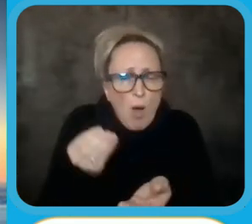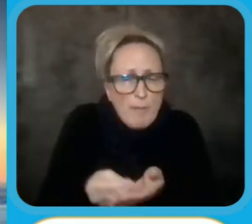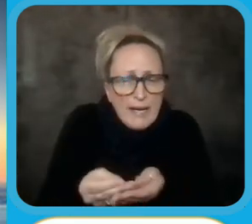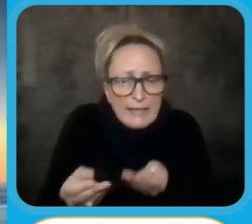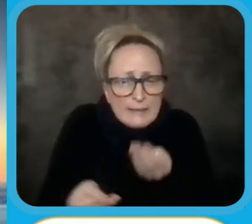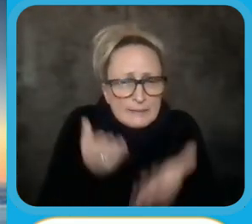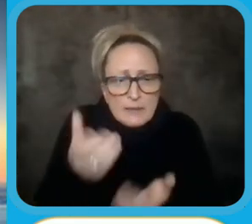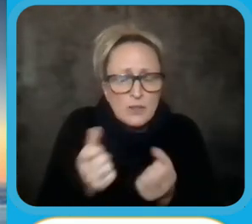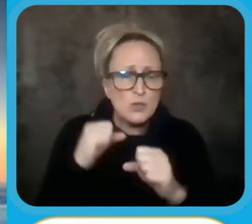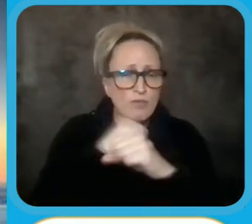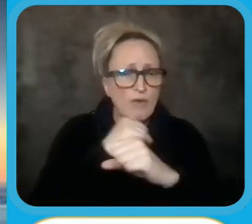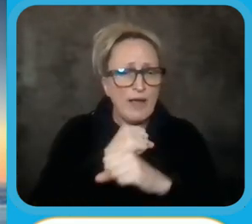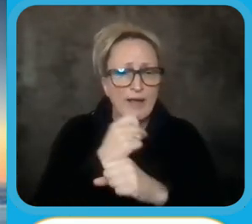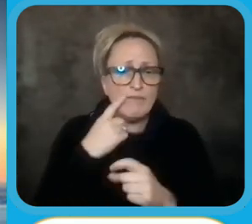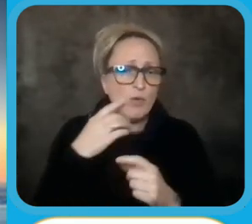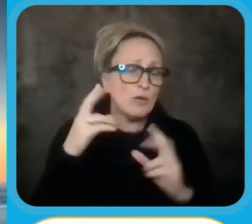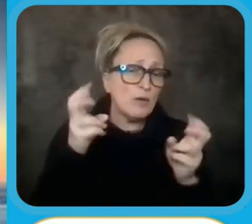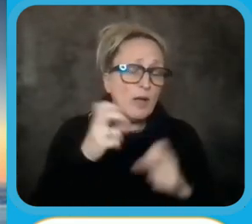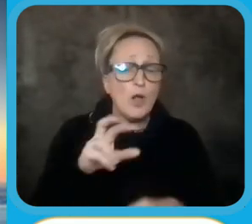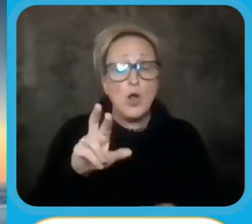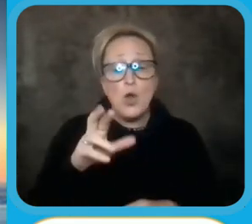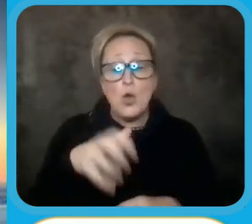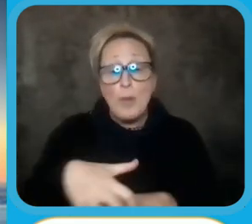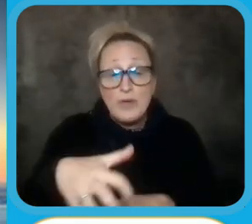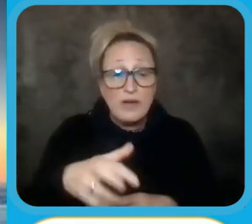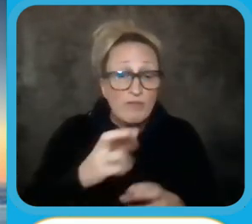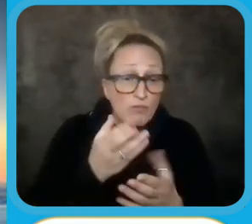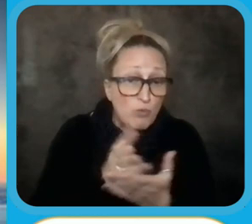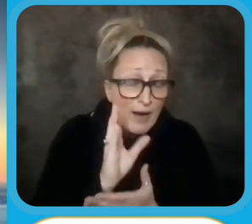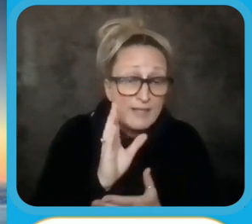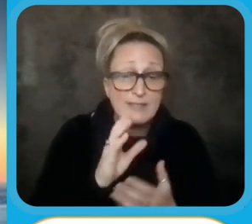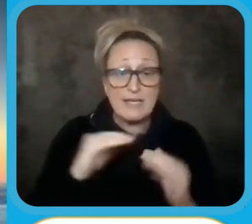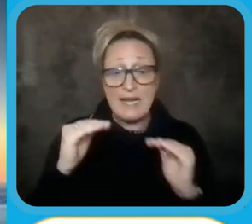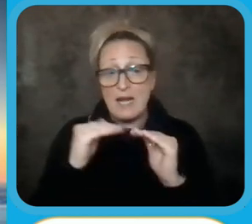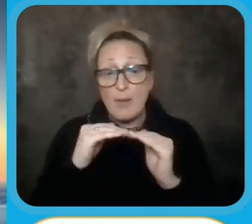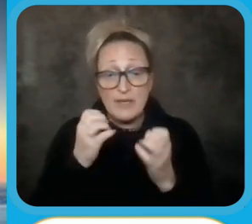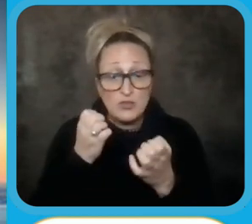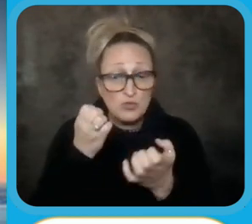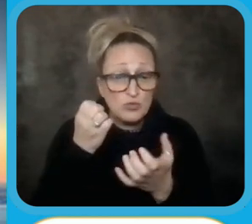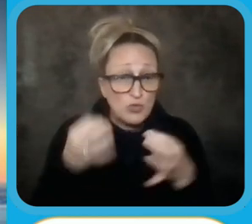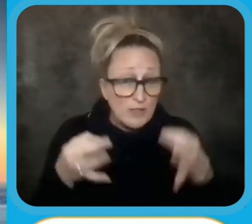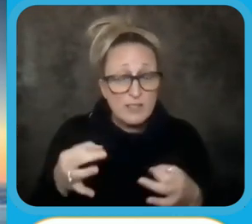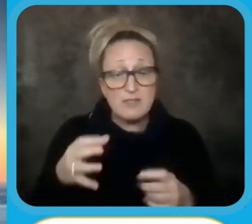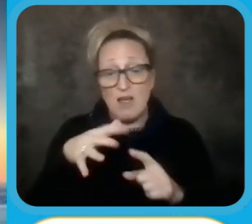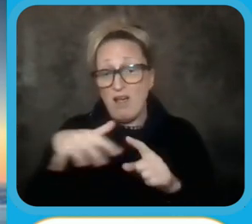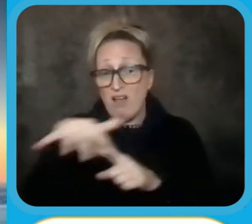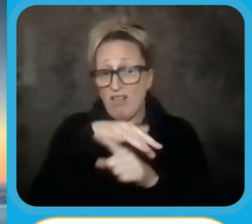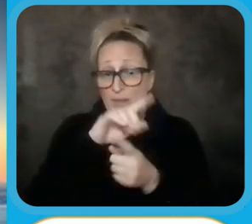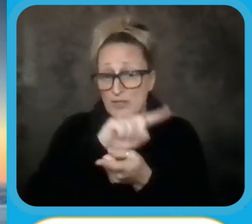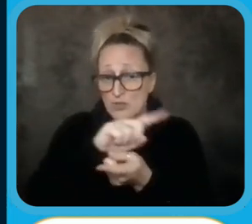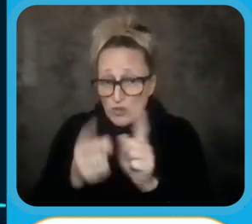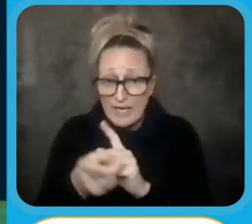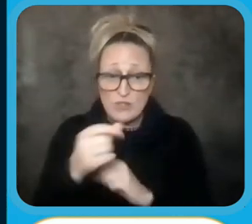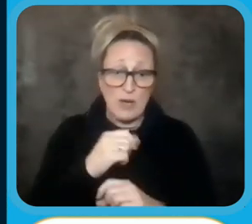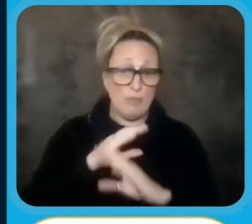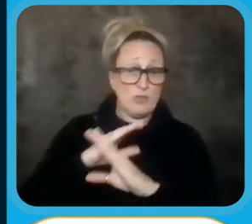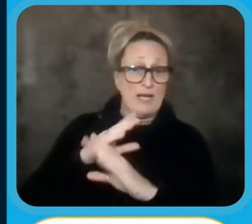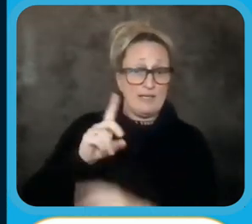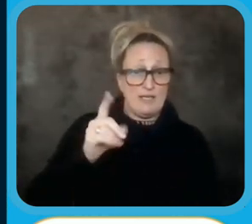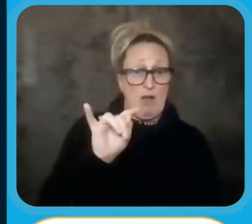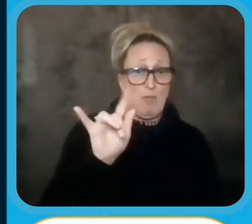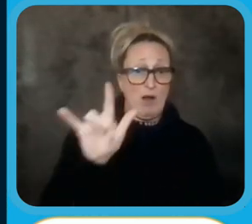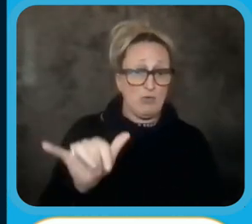for issues like reproductive rights, economic justice, climate change, and protecting democracy.